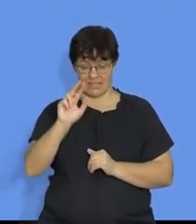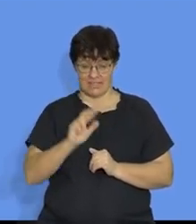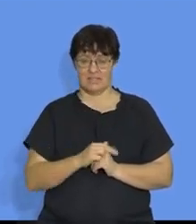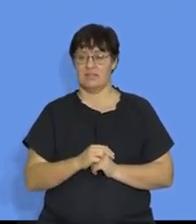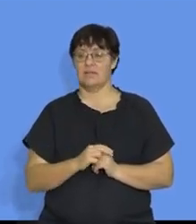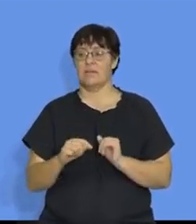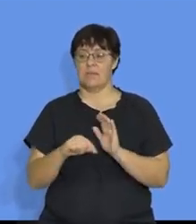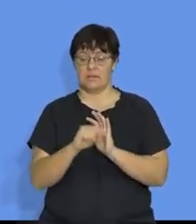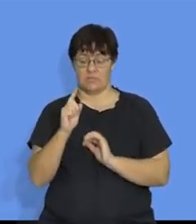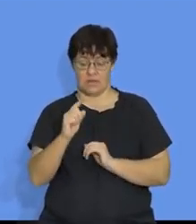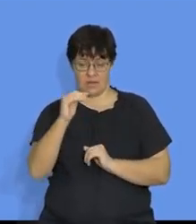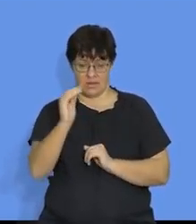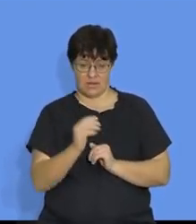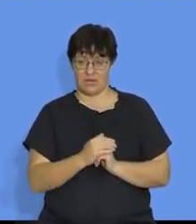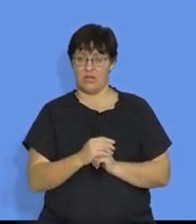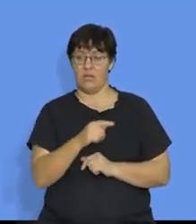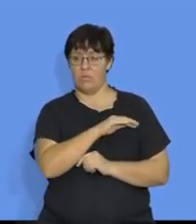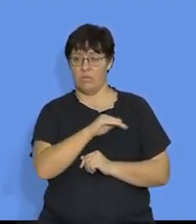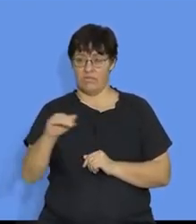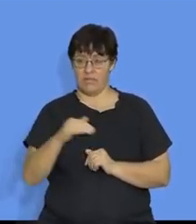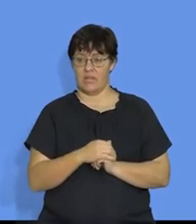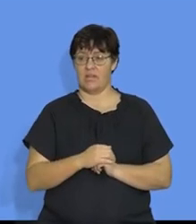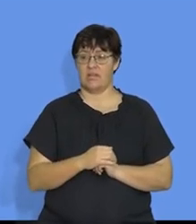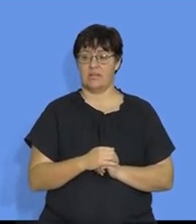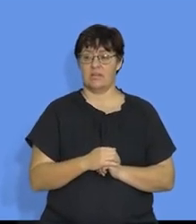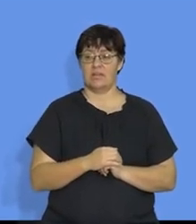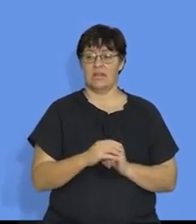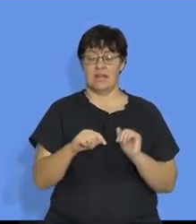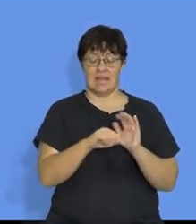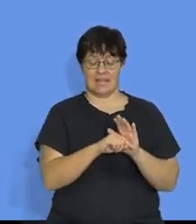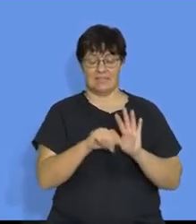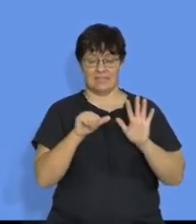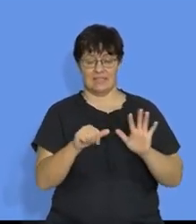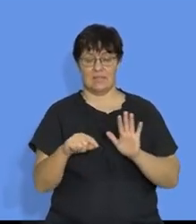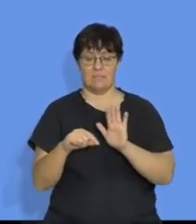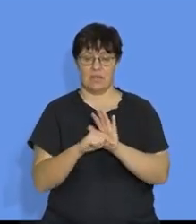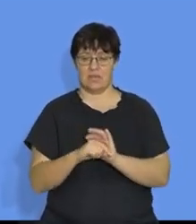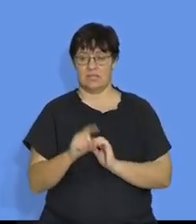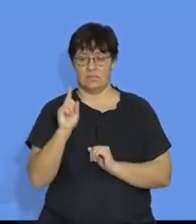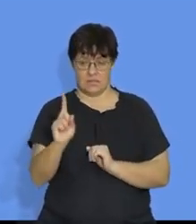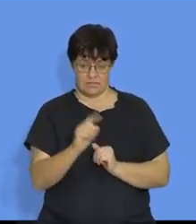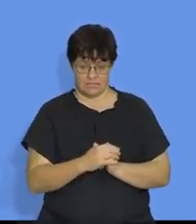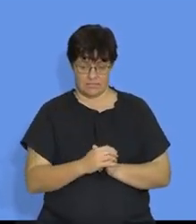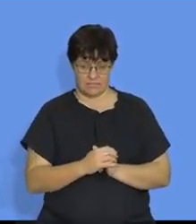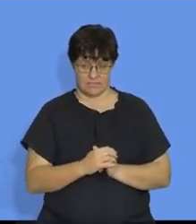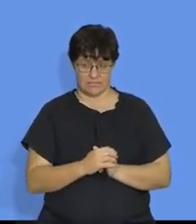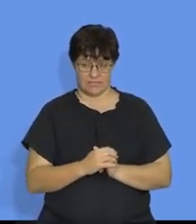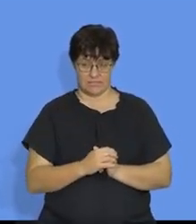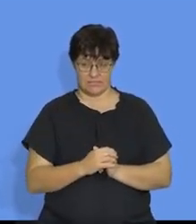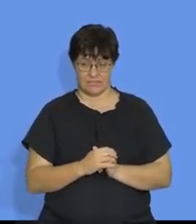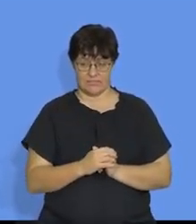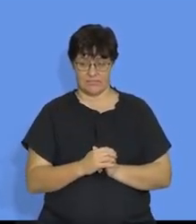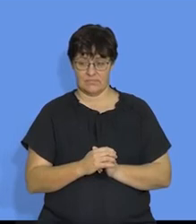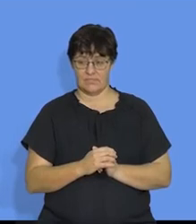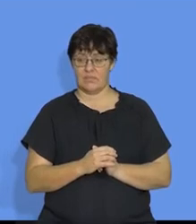minus 1, all over negative 6 minus 1. Now I'm going to